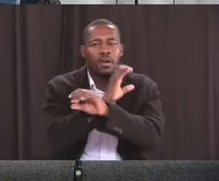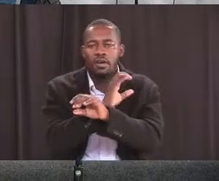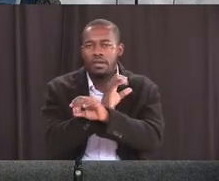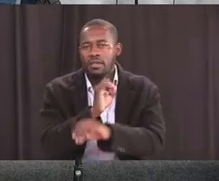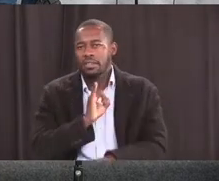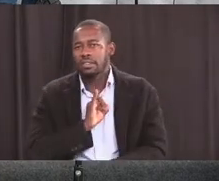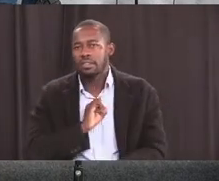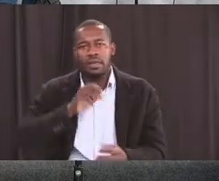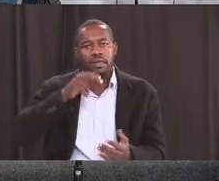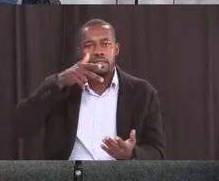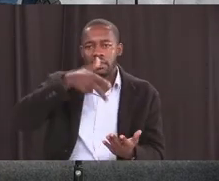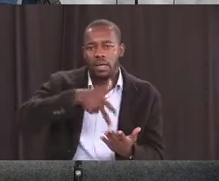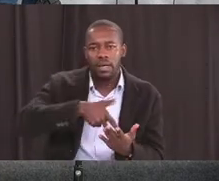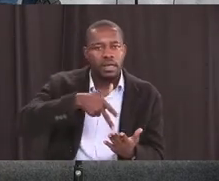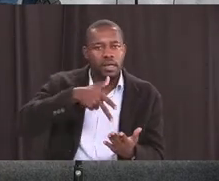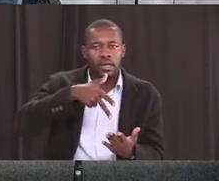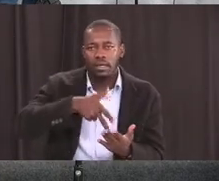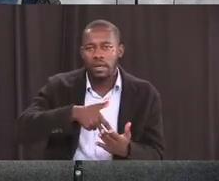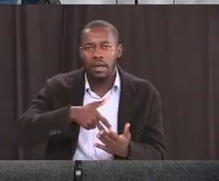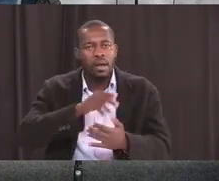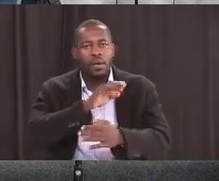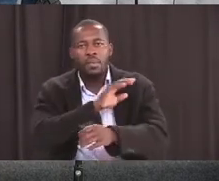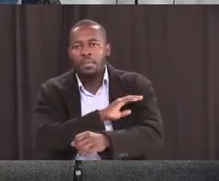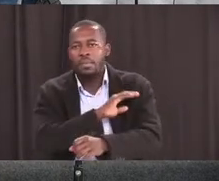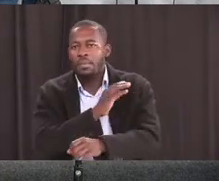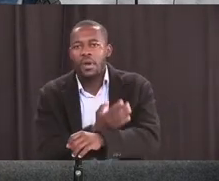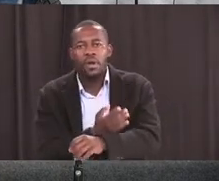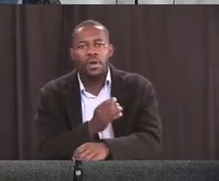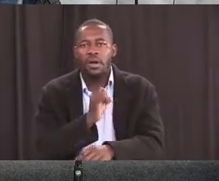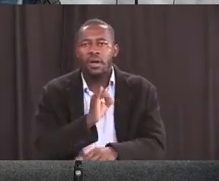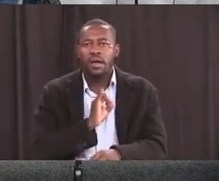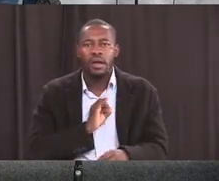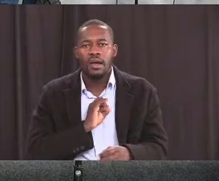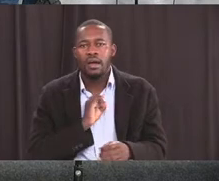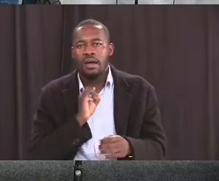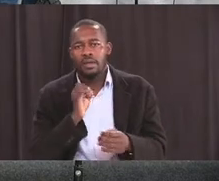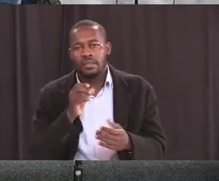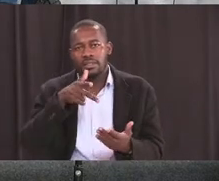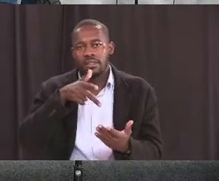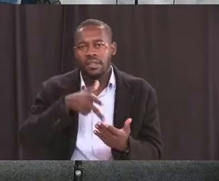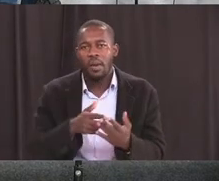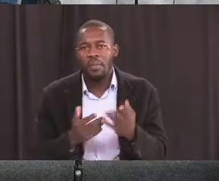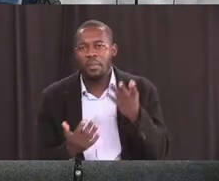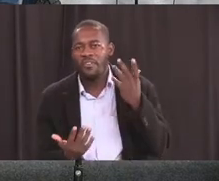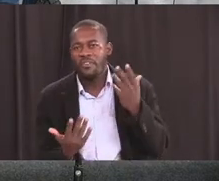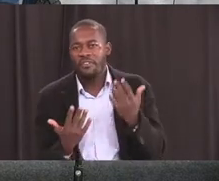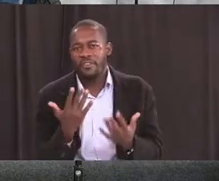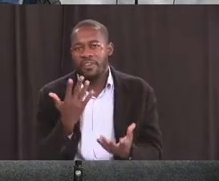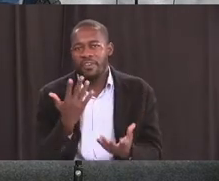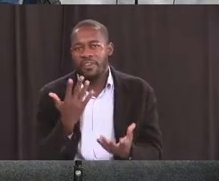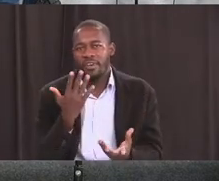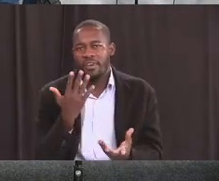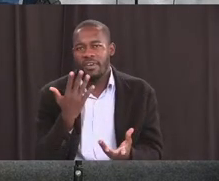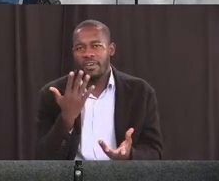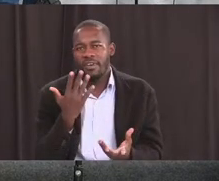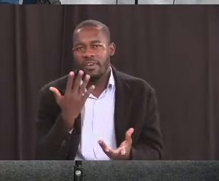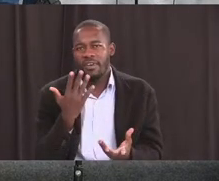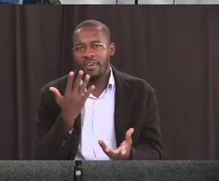stand. No power, no power of hell, no scheme of man can